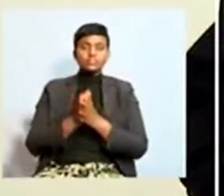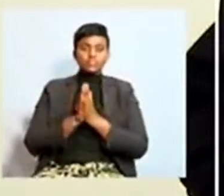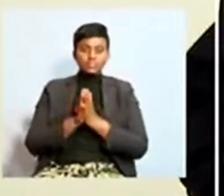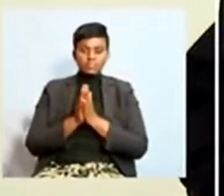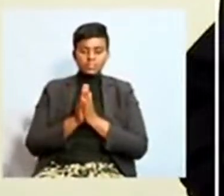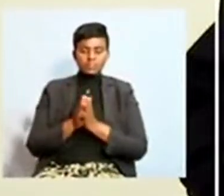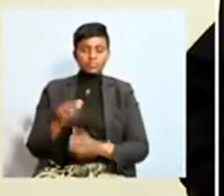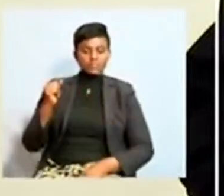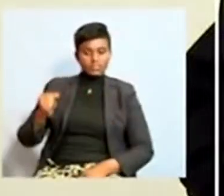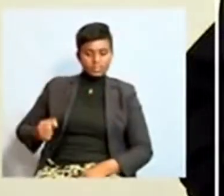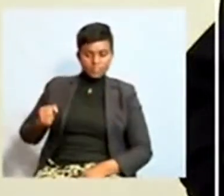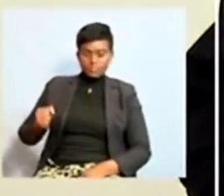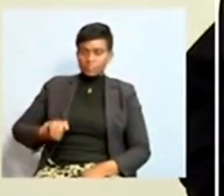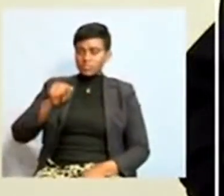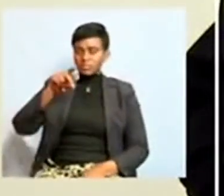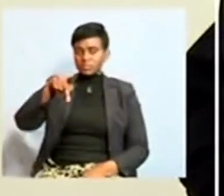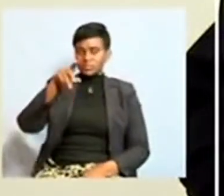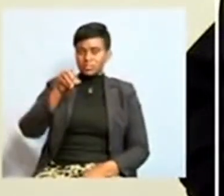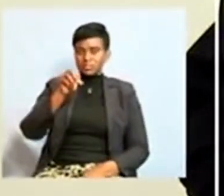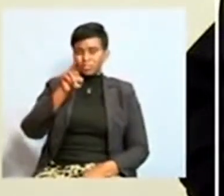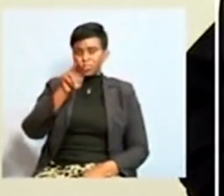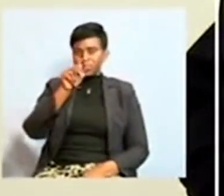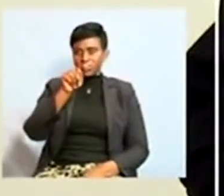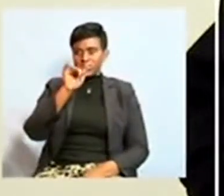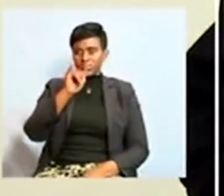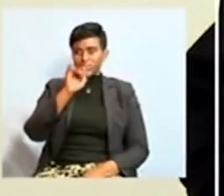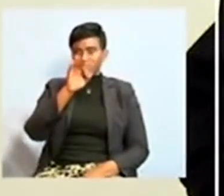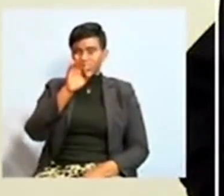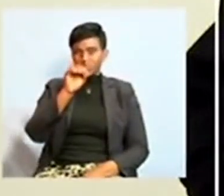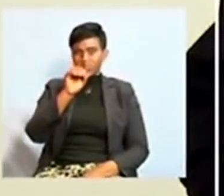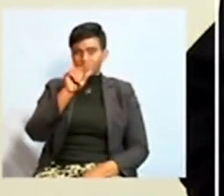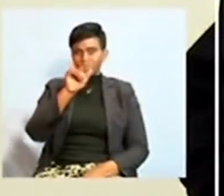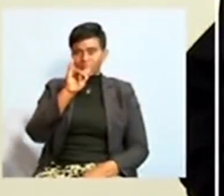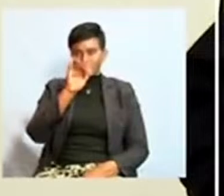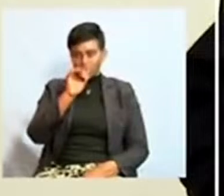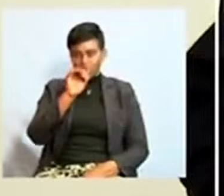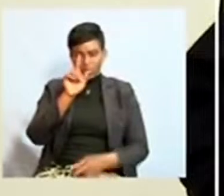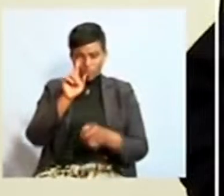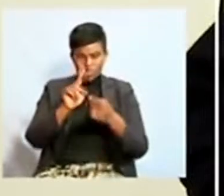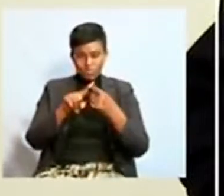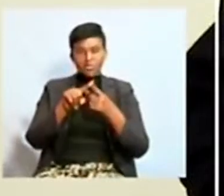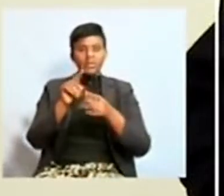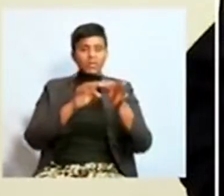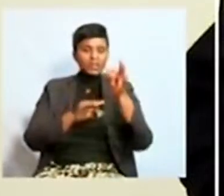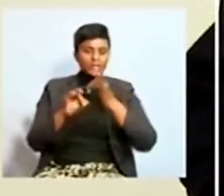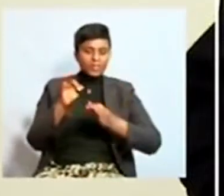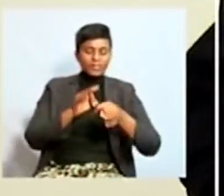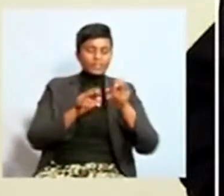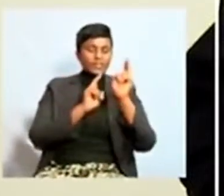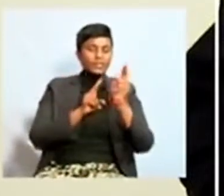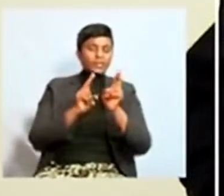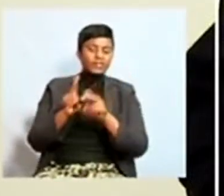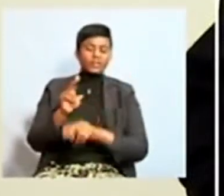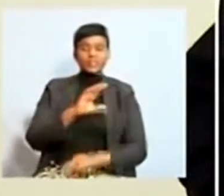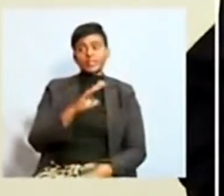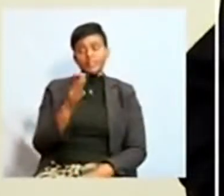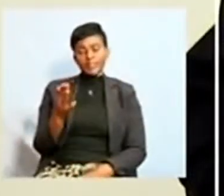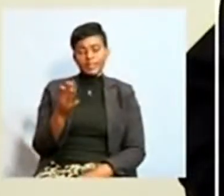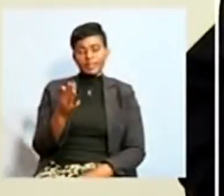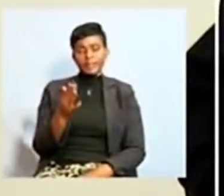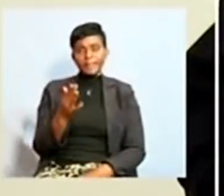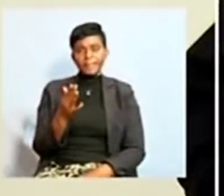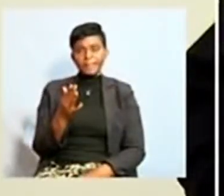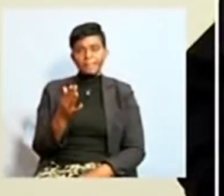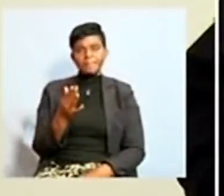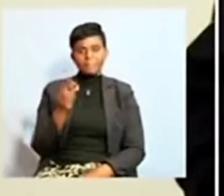our Chief of Portfolio to render a response, and